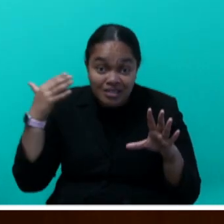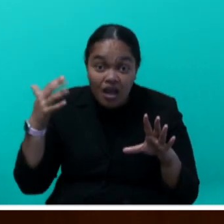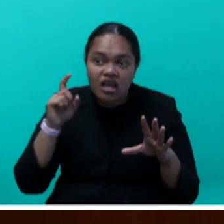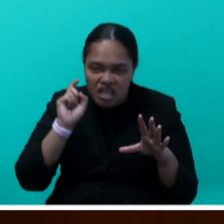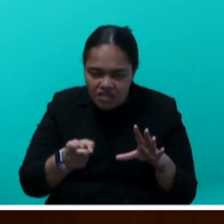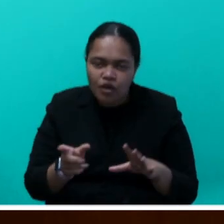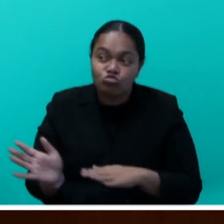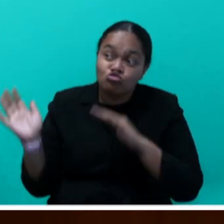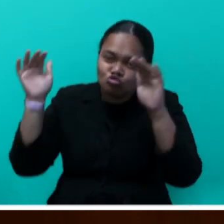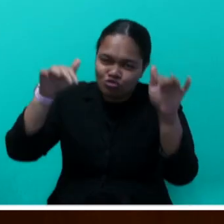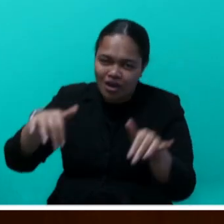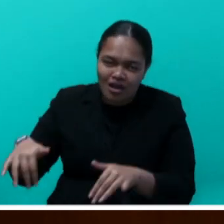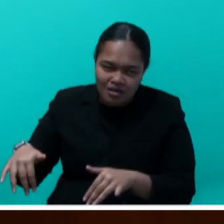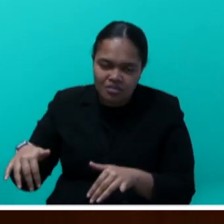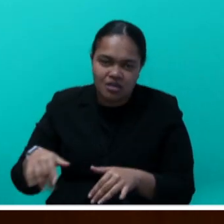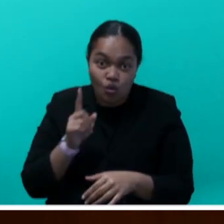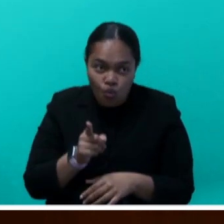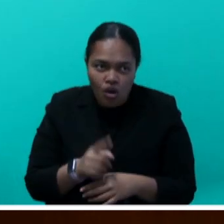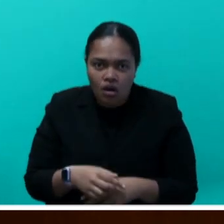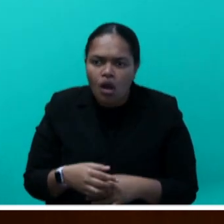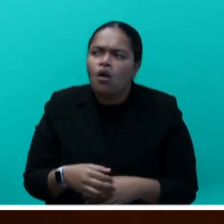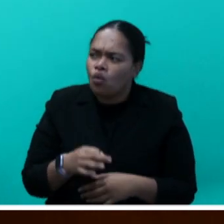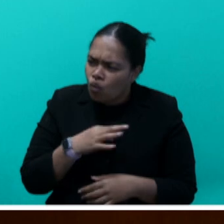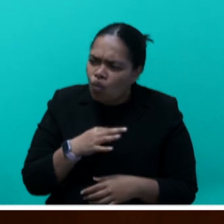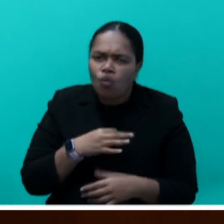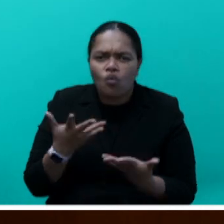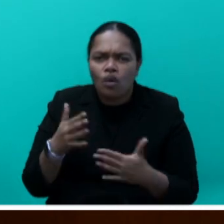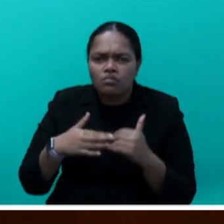warning. Oh, what about buildings crashing?